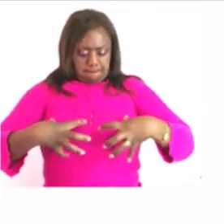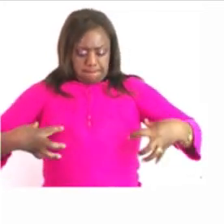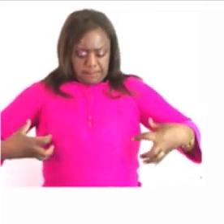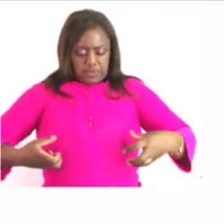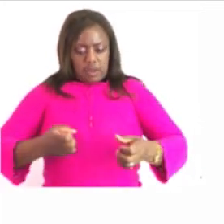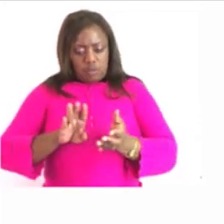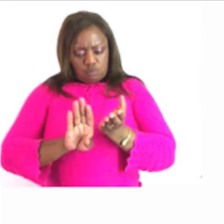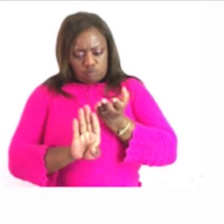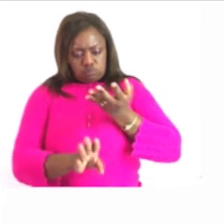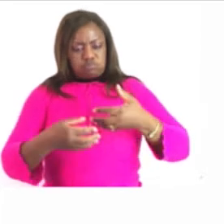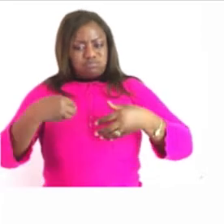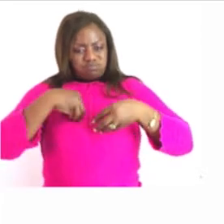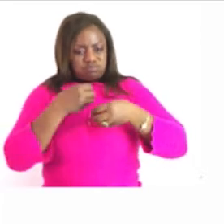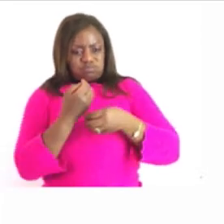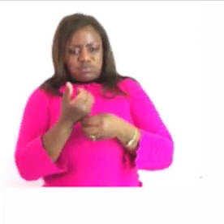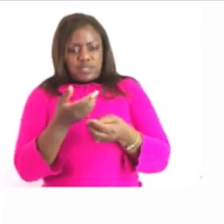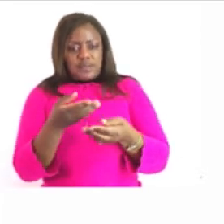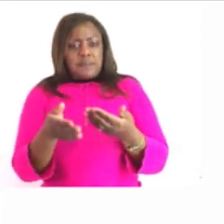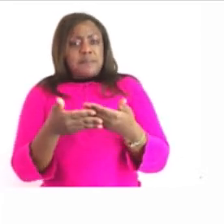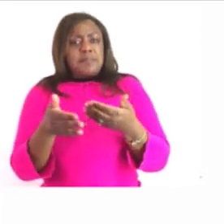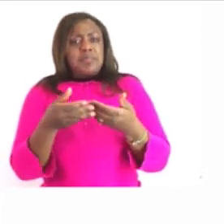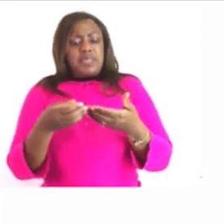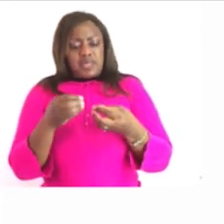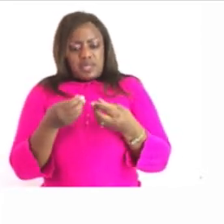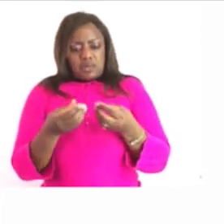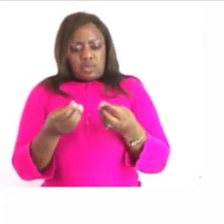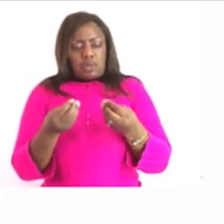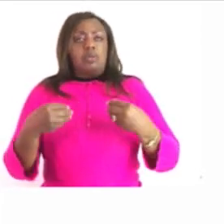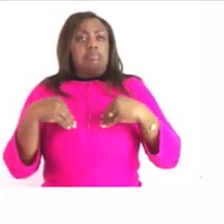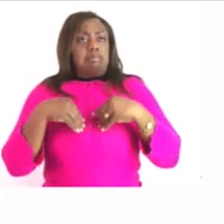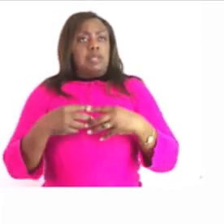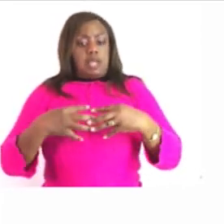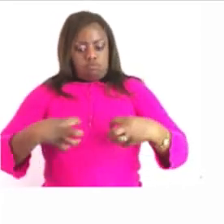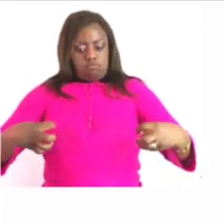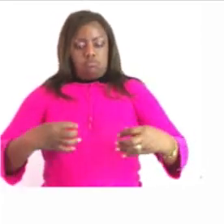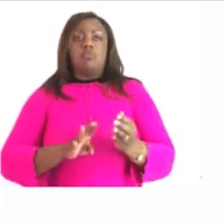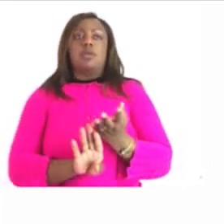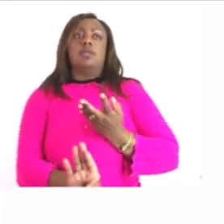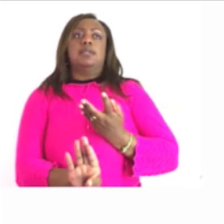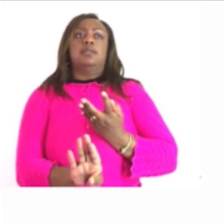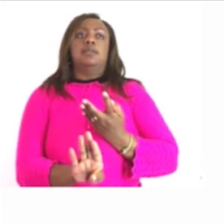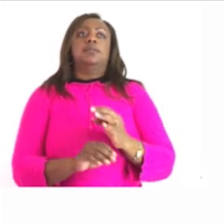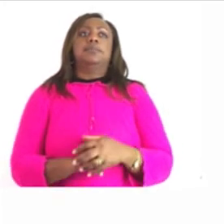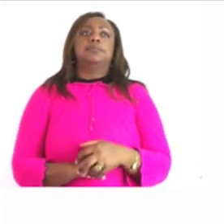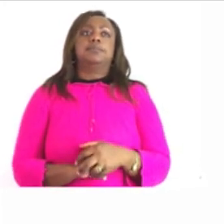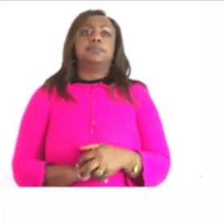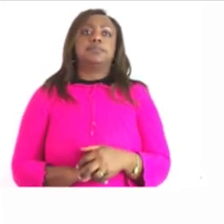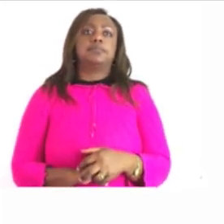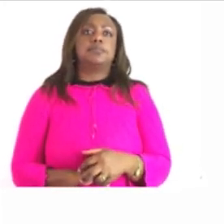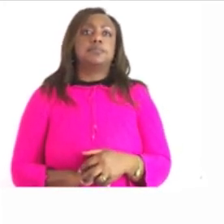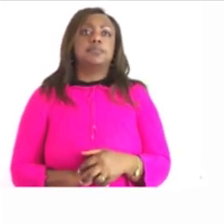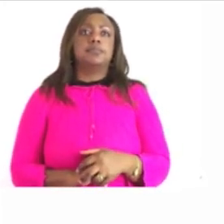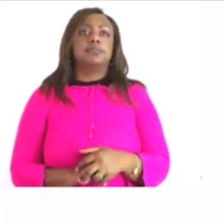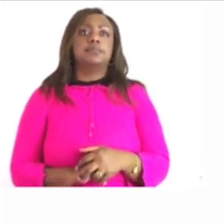front doesn't harm the inside part of you, which actually part of your chest, which are lungs. And then